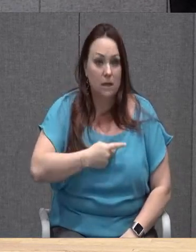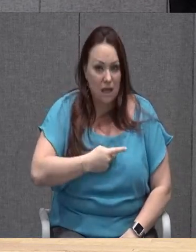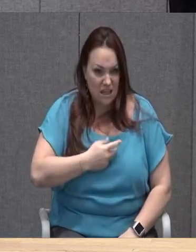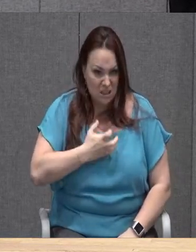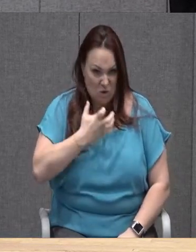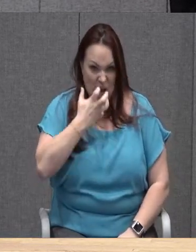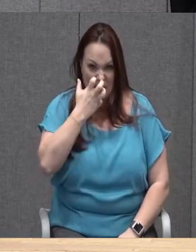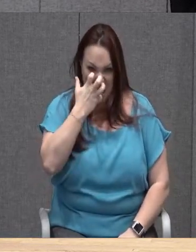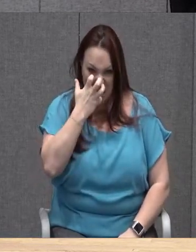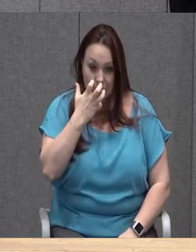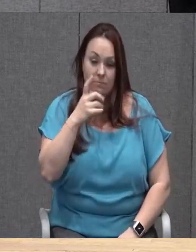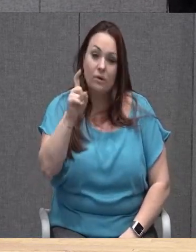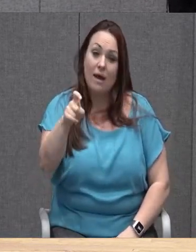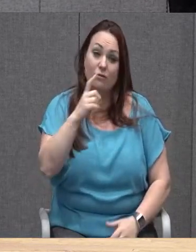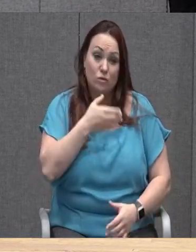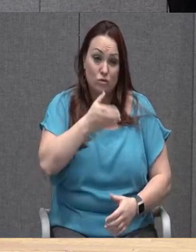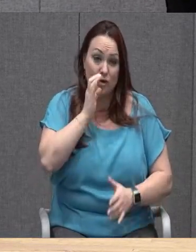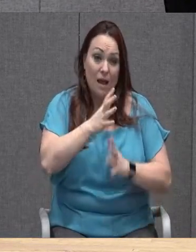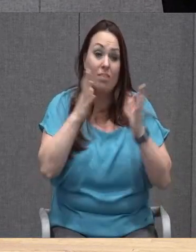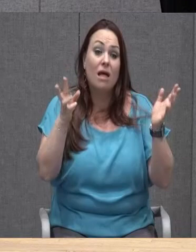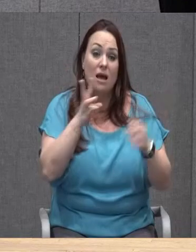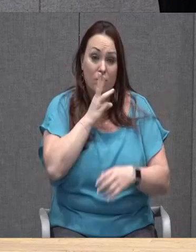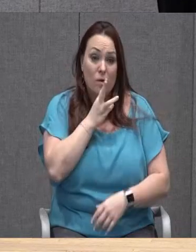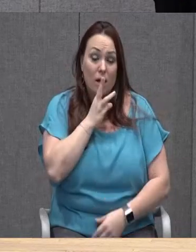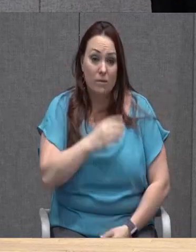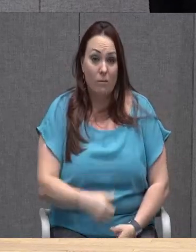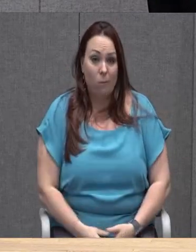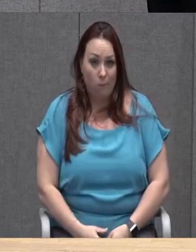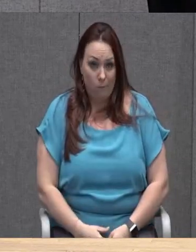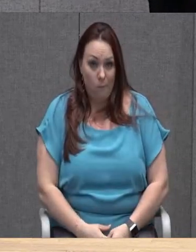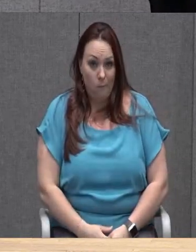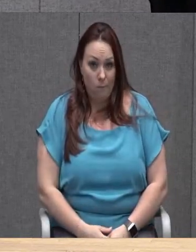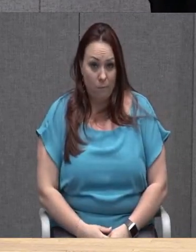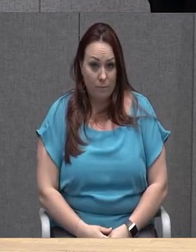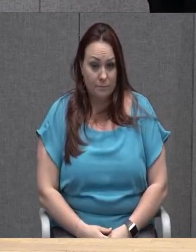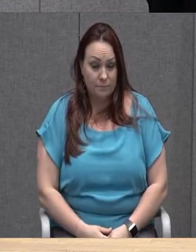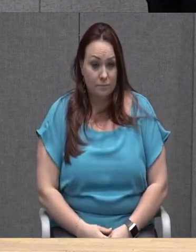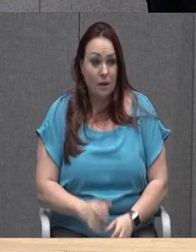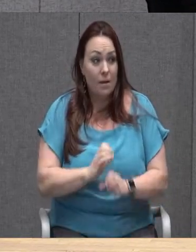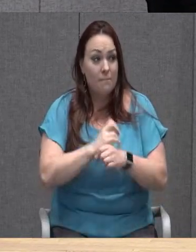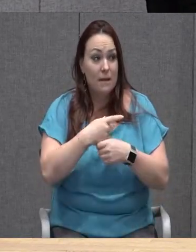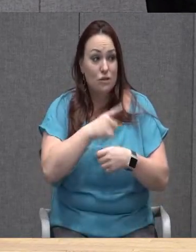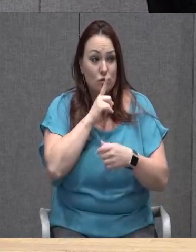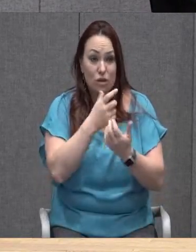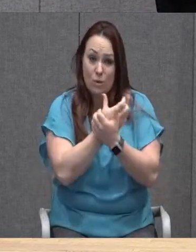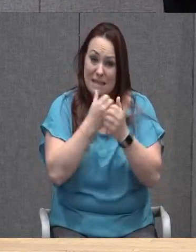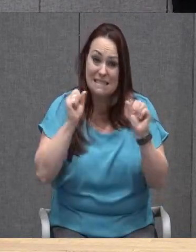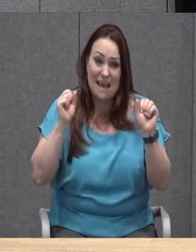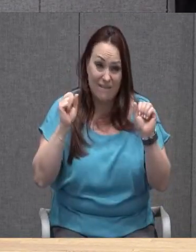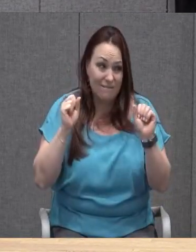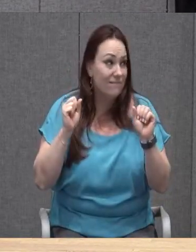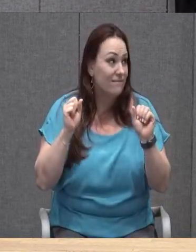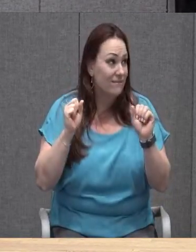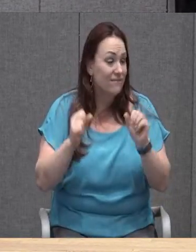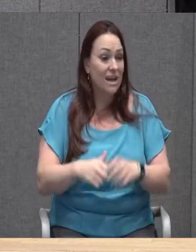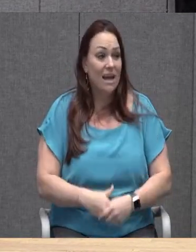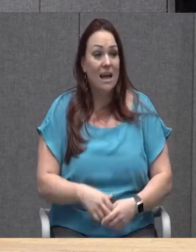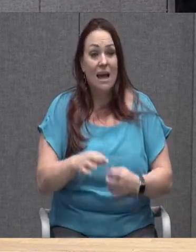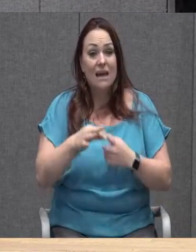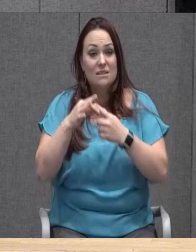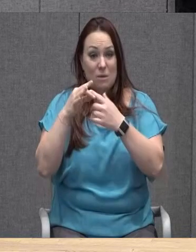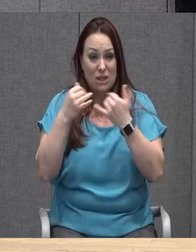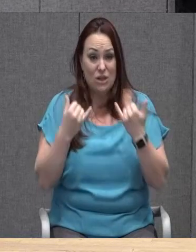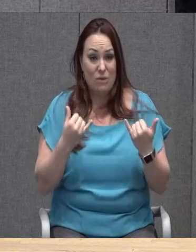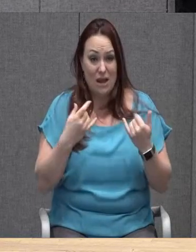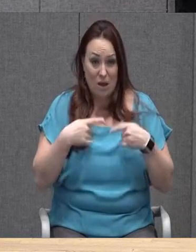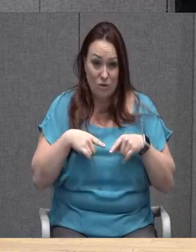cranky. So you got to drink lots of water. Bien. Primero, make sure you're safe. We talked about that right now, especially right now during